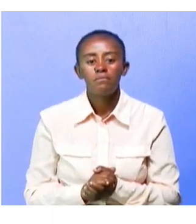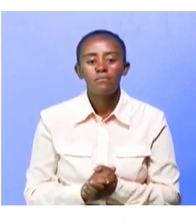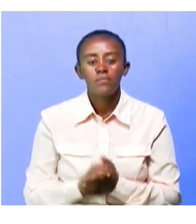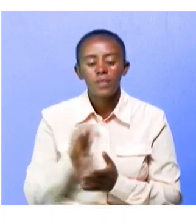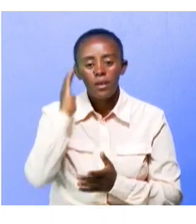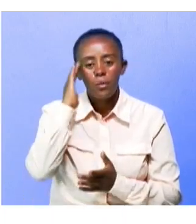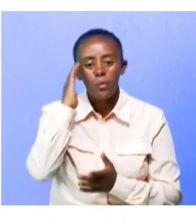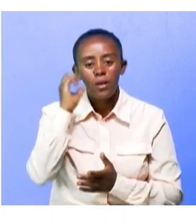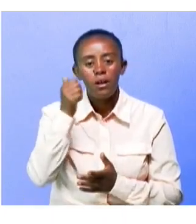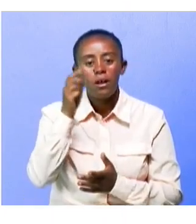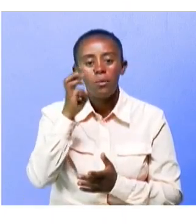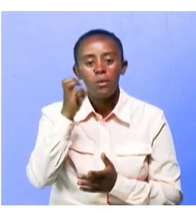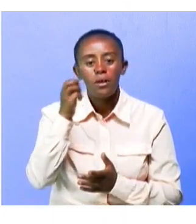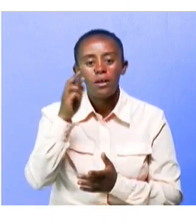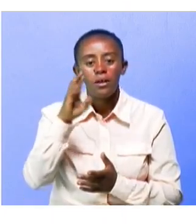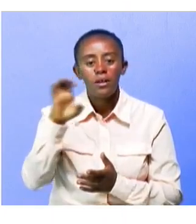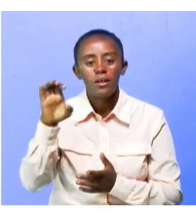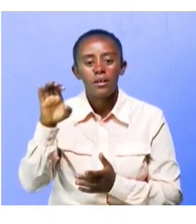Aware.